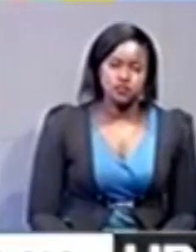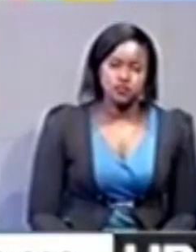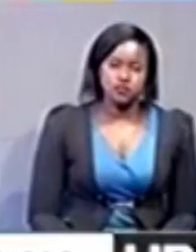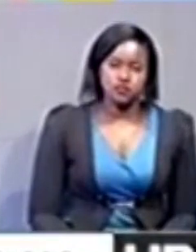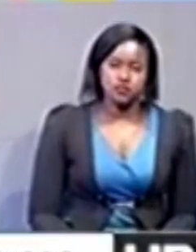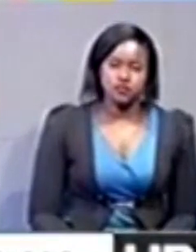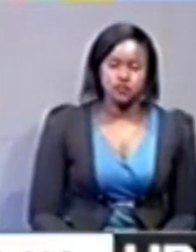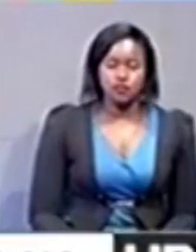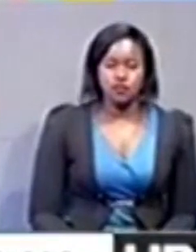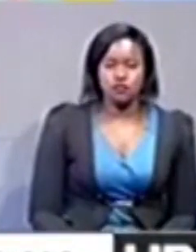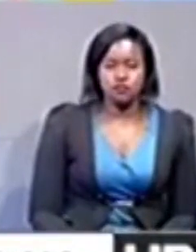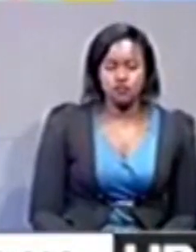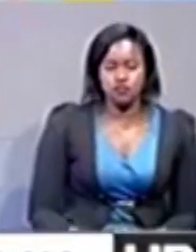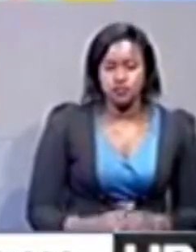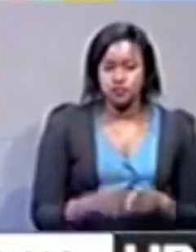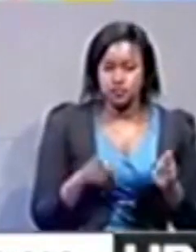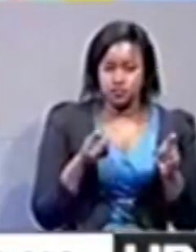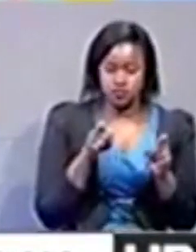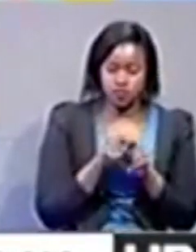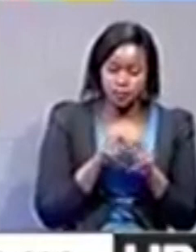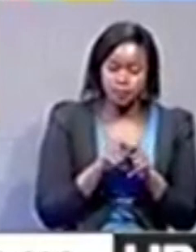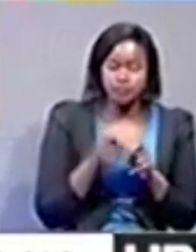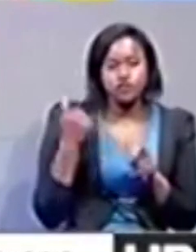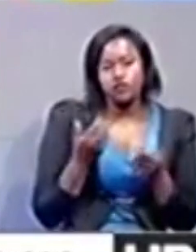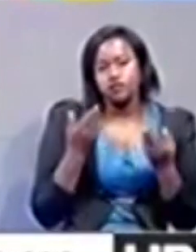And this was in order to